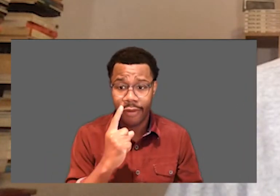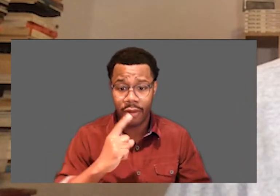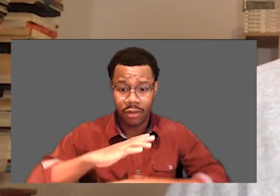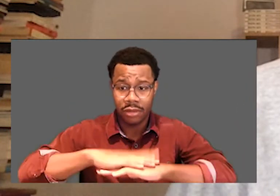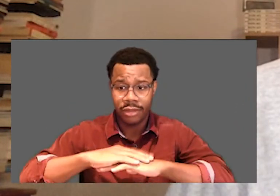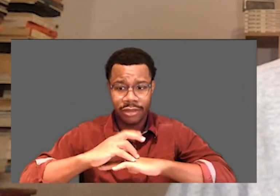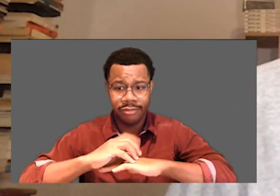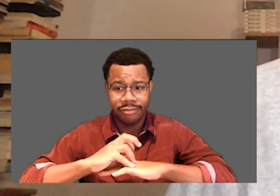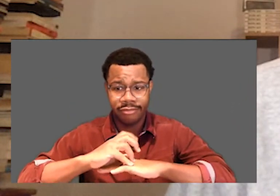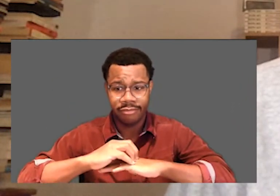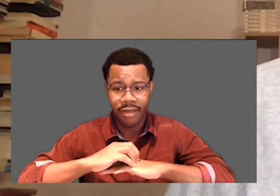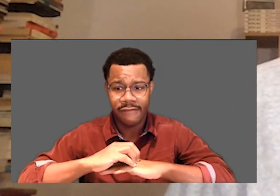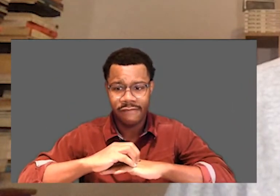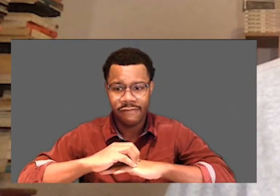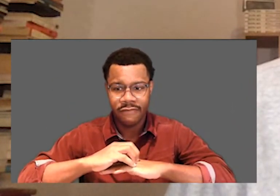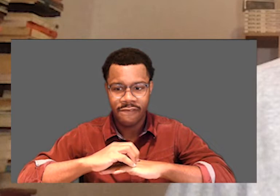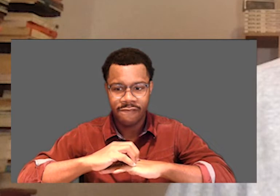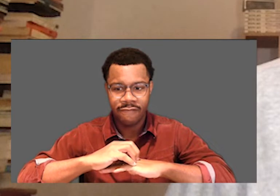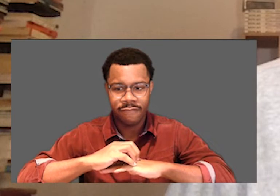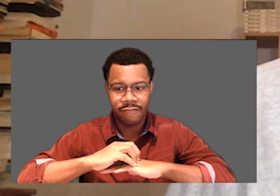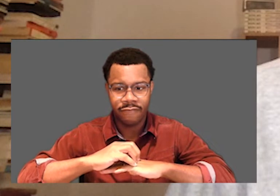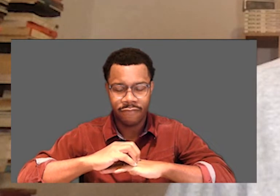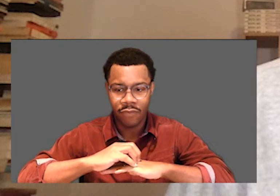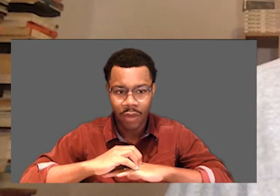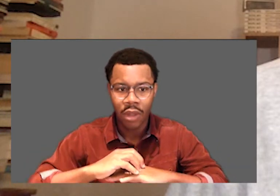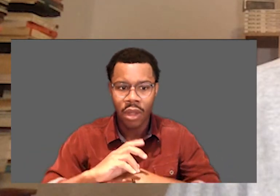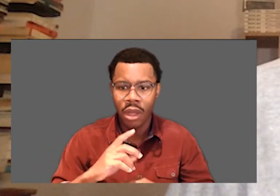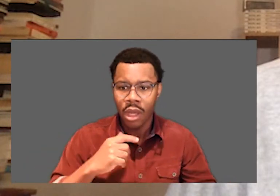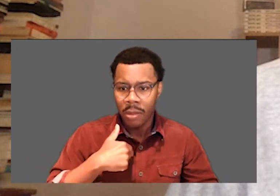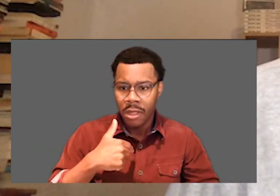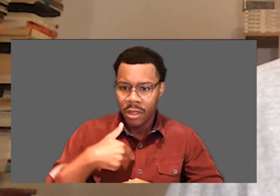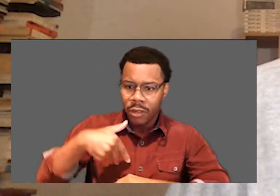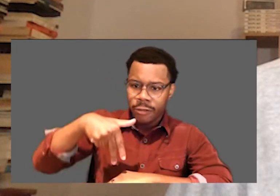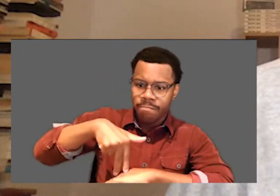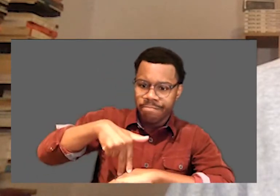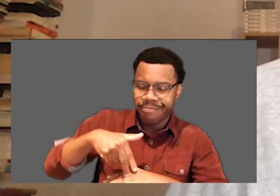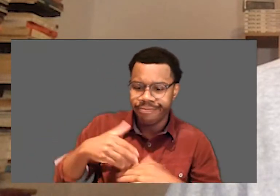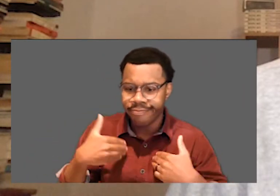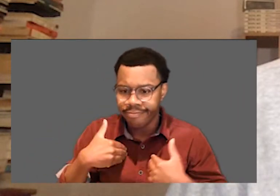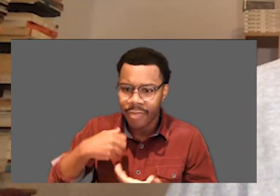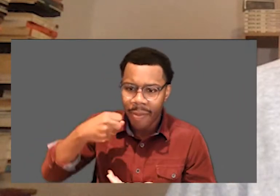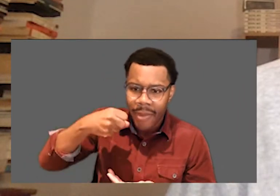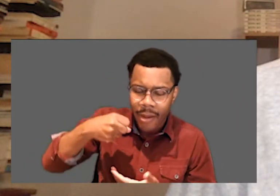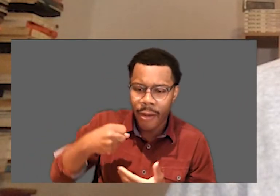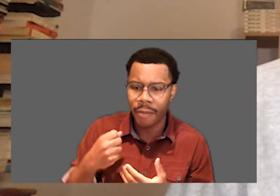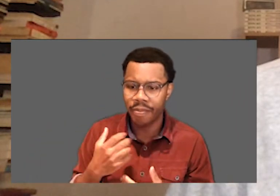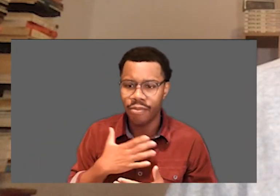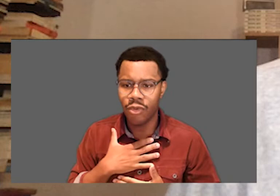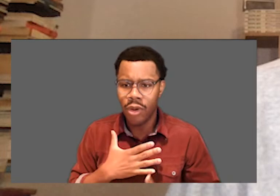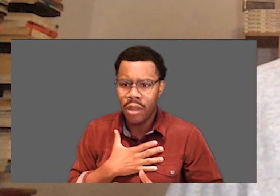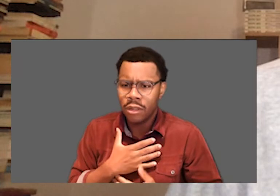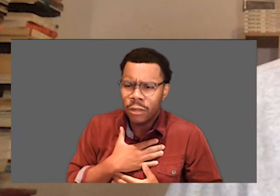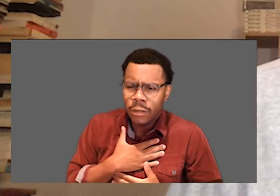He chewed his lip. I stood outside the cage laced around his desk, holding my bag, holding my breath. I